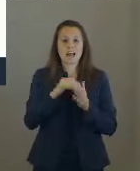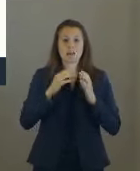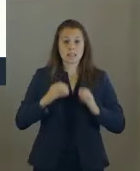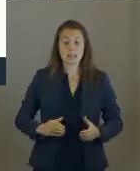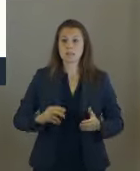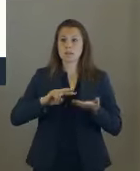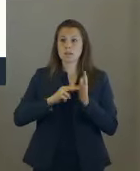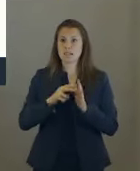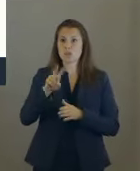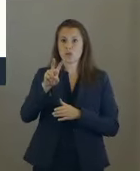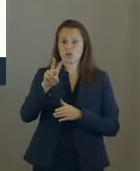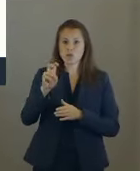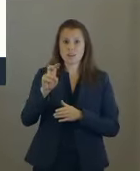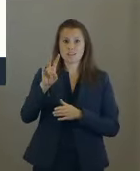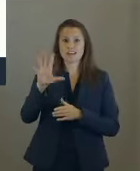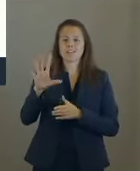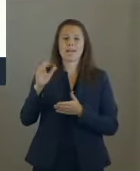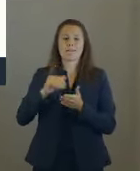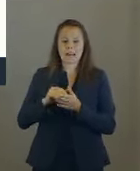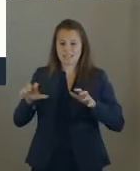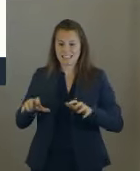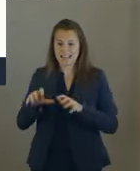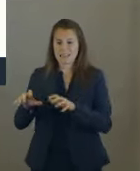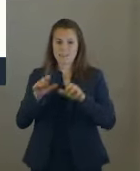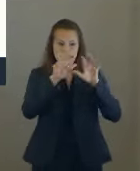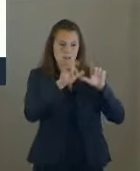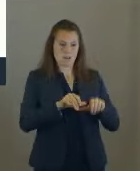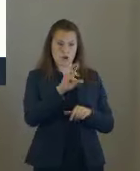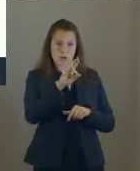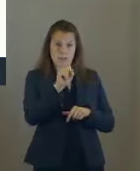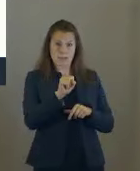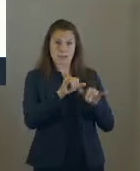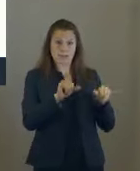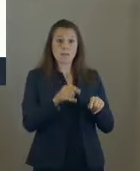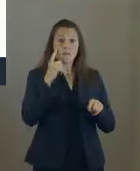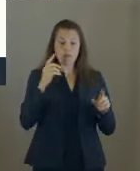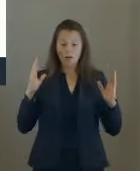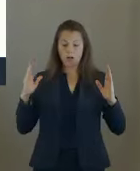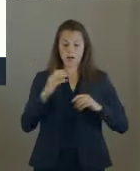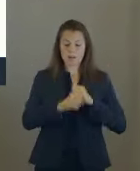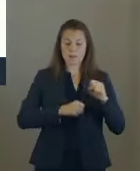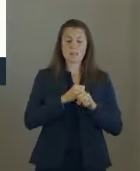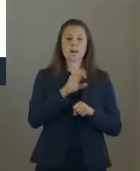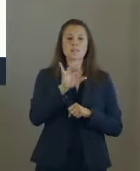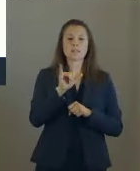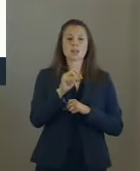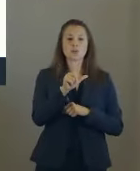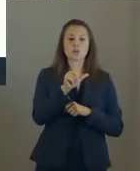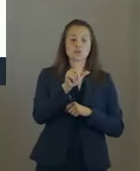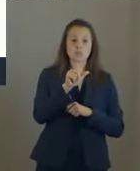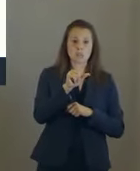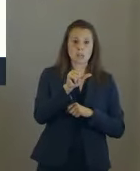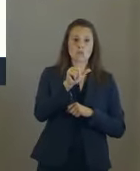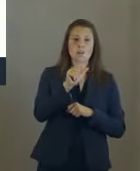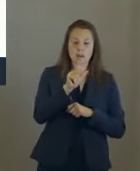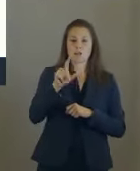over 275,000 activities being entered into the CRIS system in fiscal years 23 and 24. Those are each